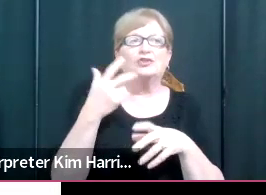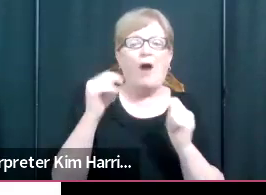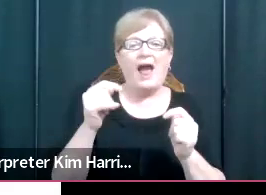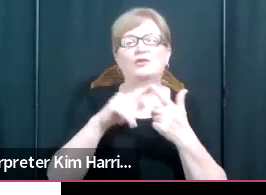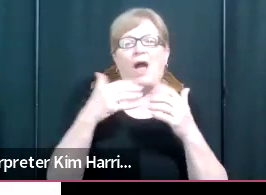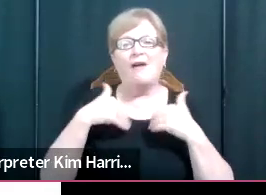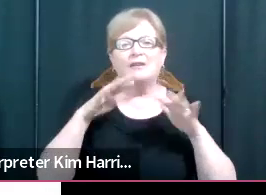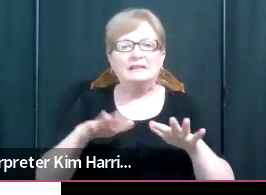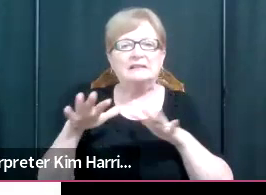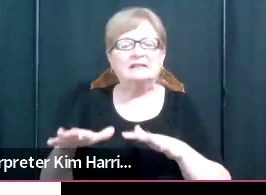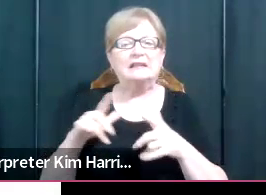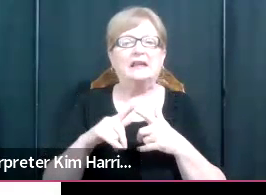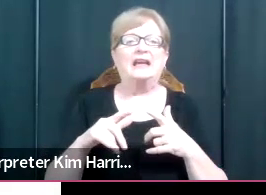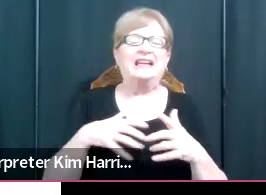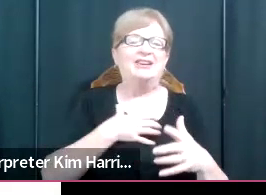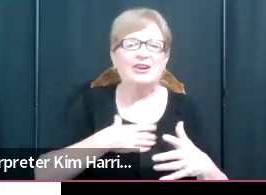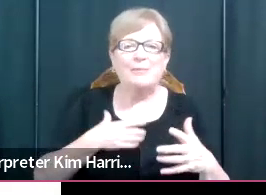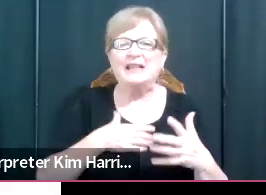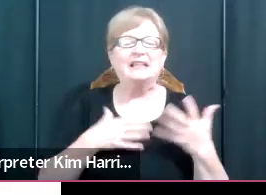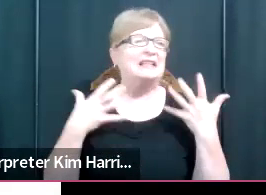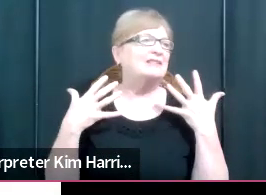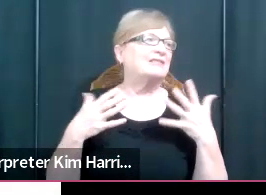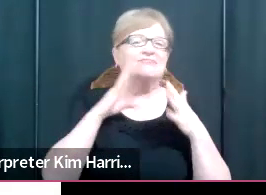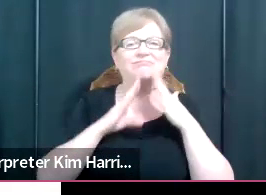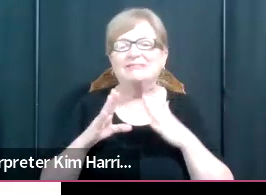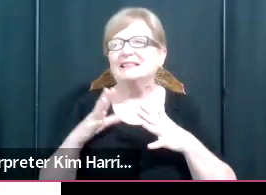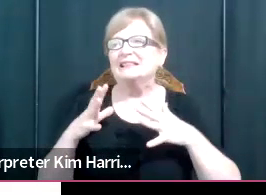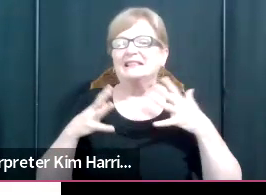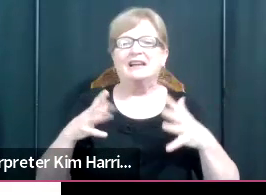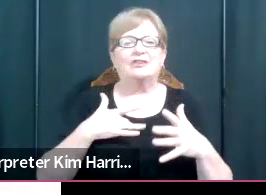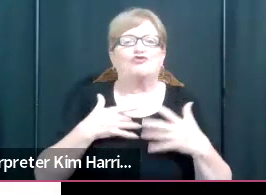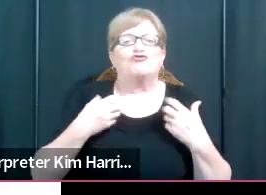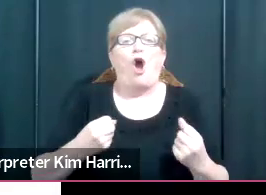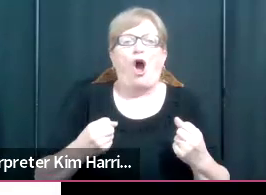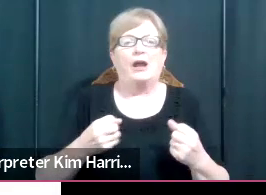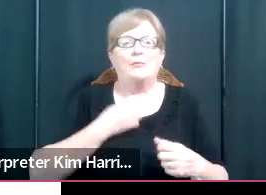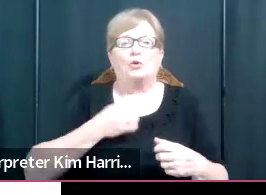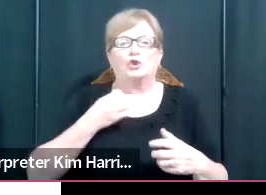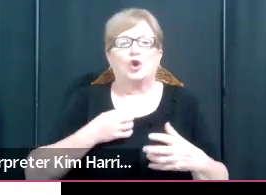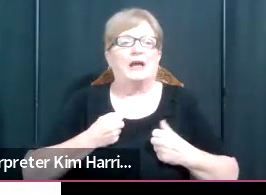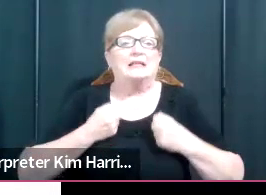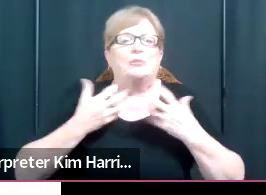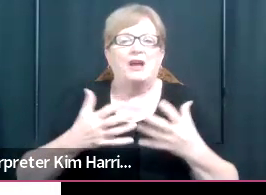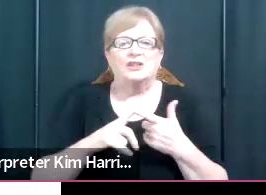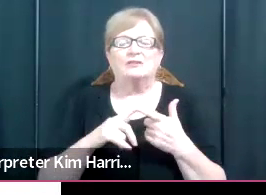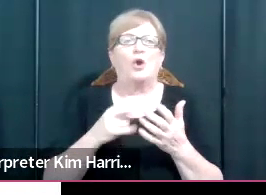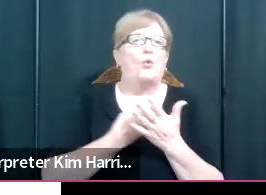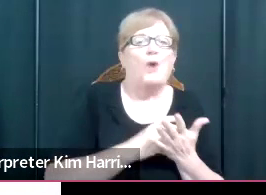experiencing irritability, having strong emotional expression,